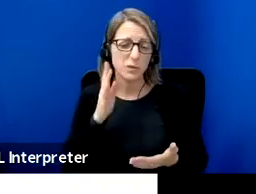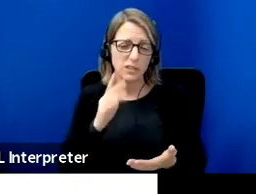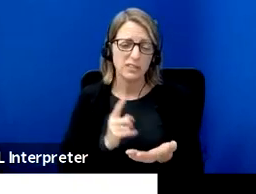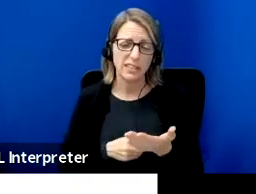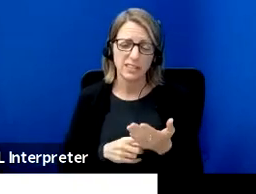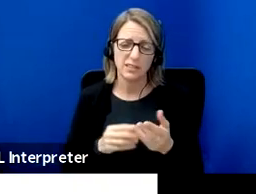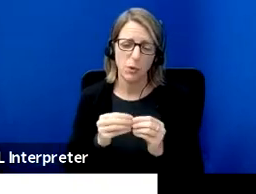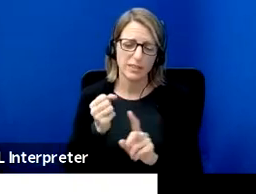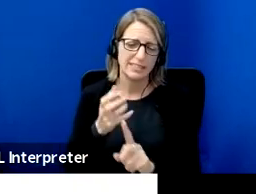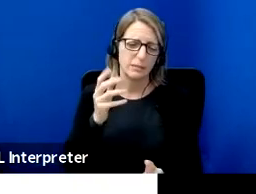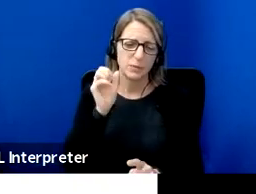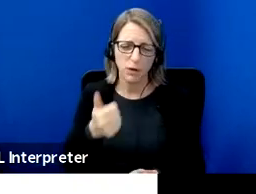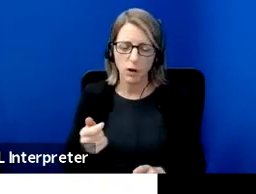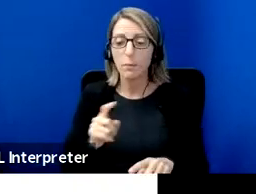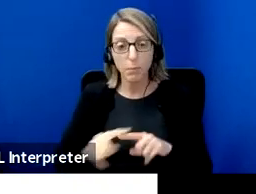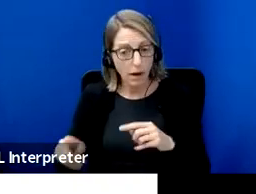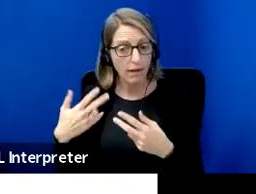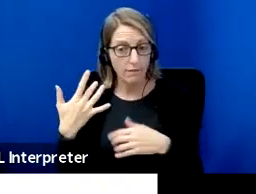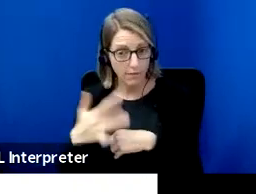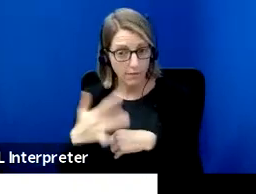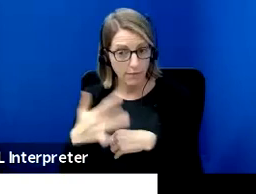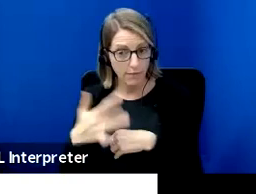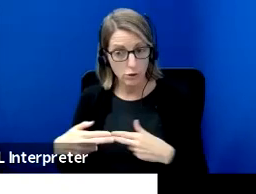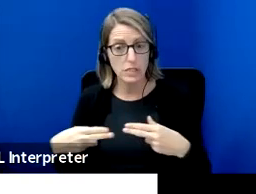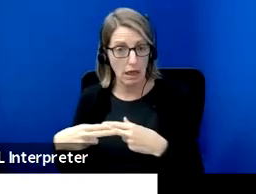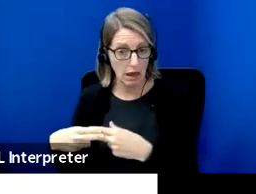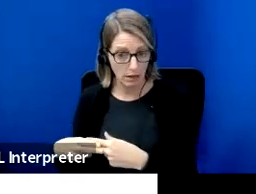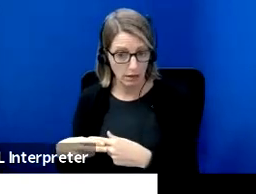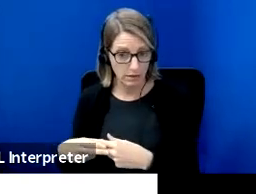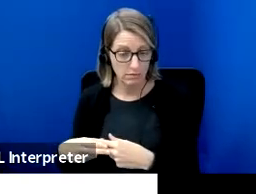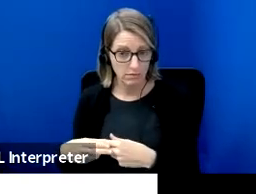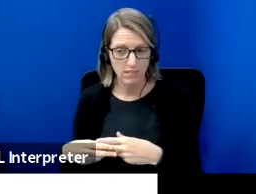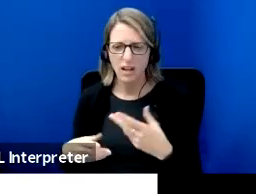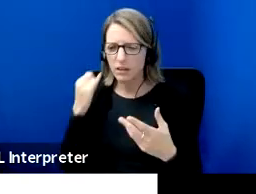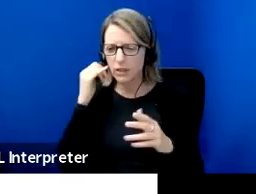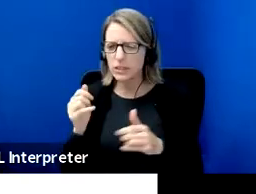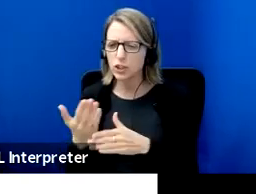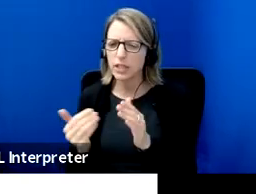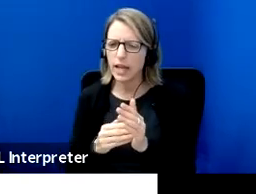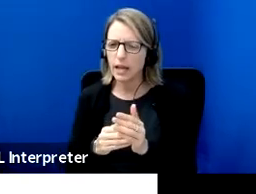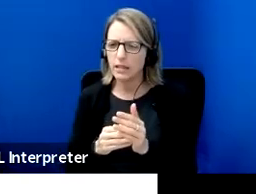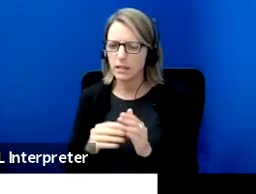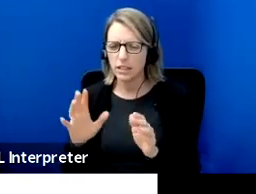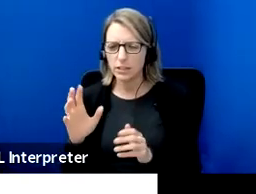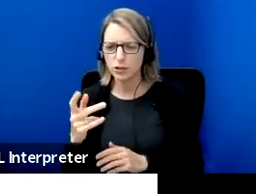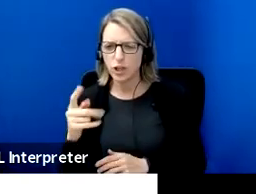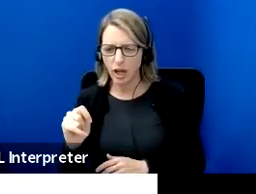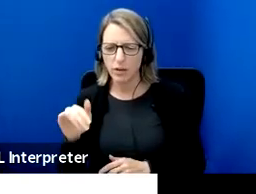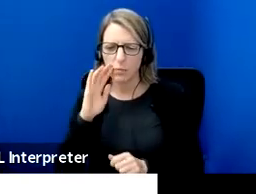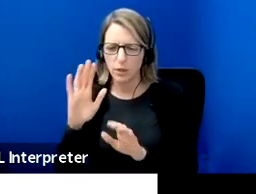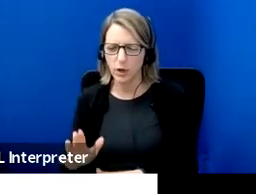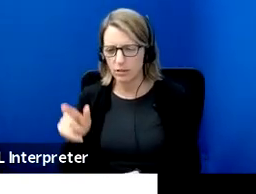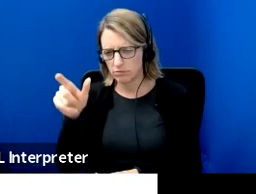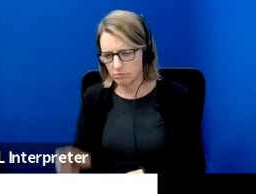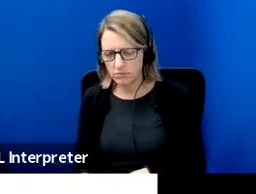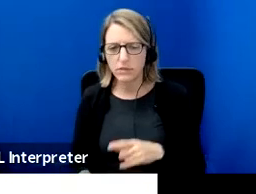them available in your slide deck, which was shared. If that can be shared again in the chat, that would be great. So Seesaw does have certain apps that